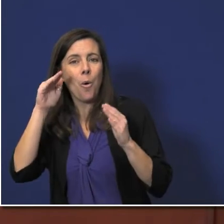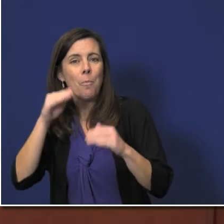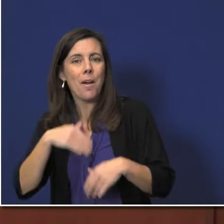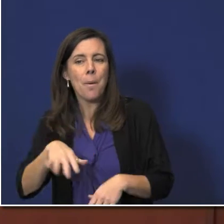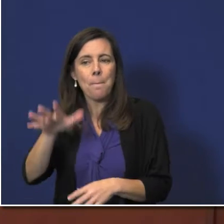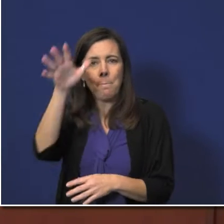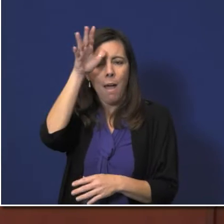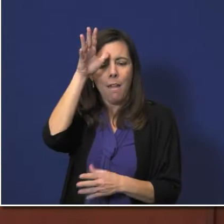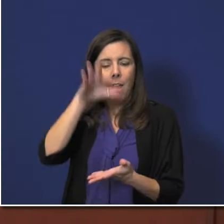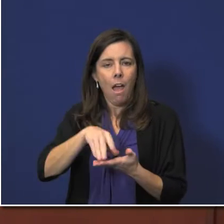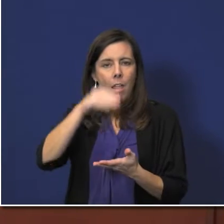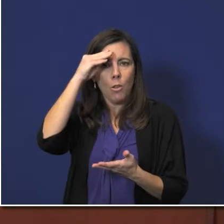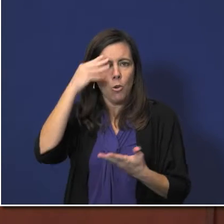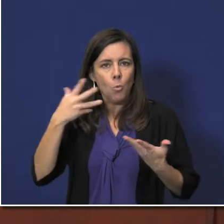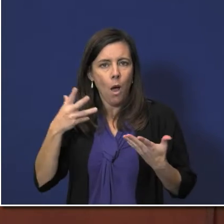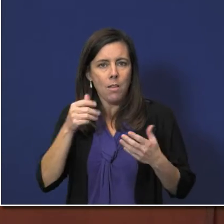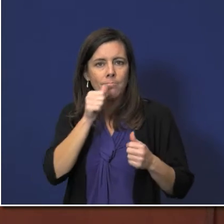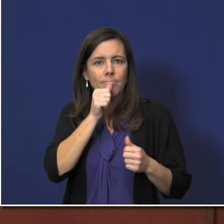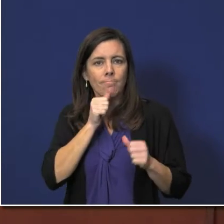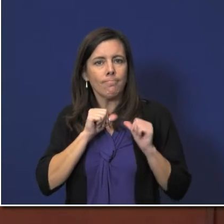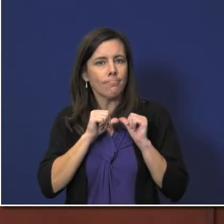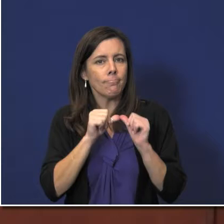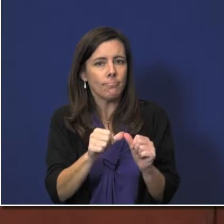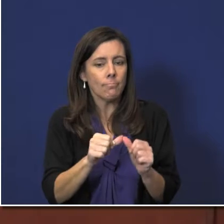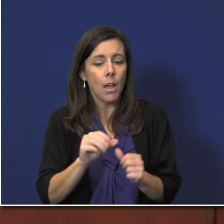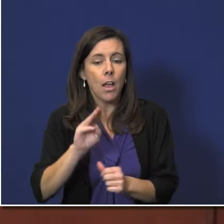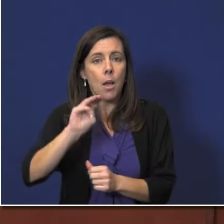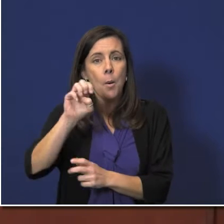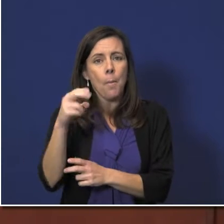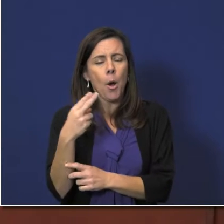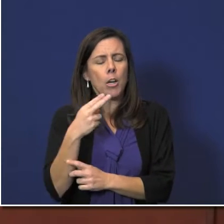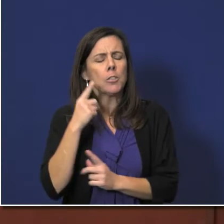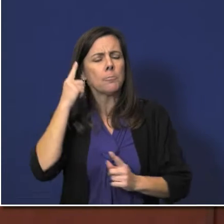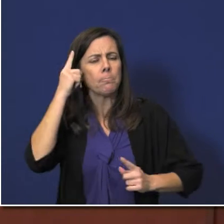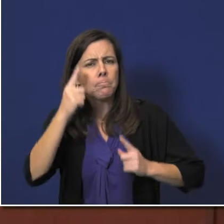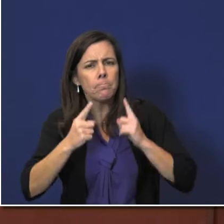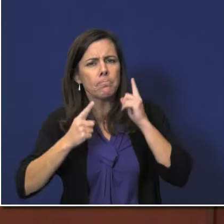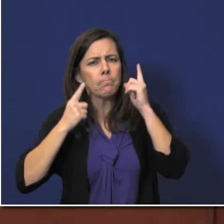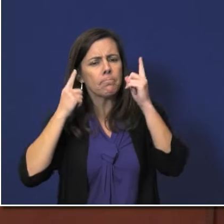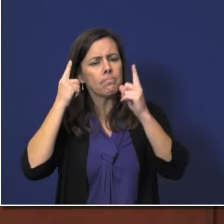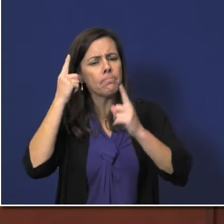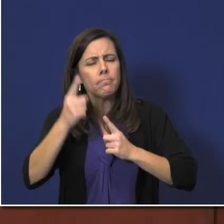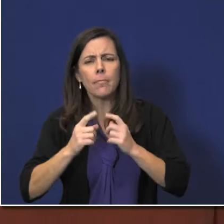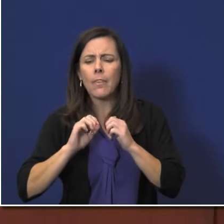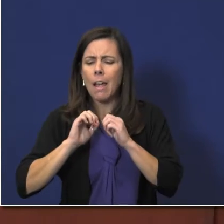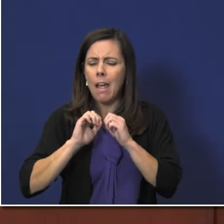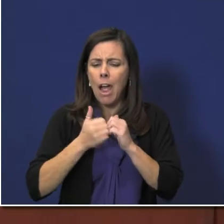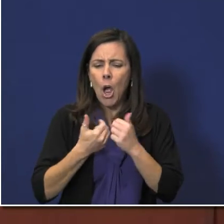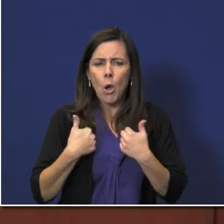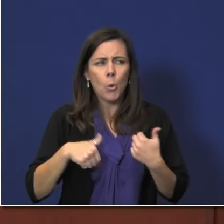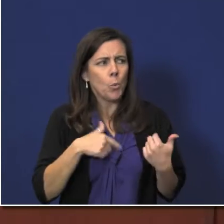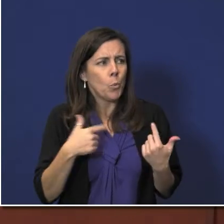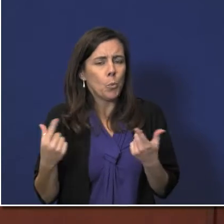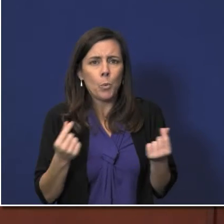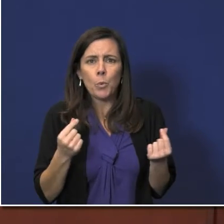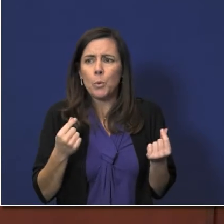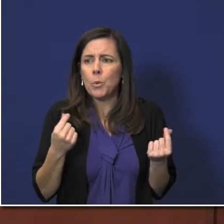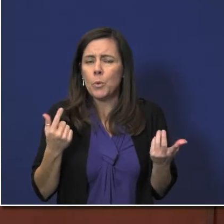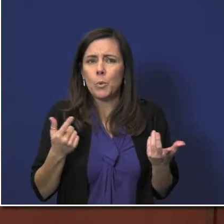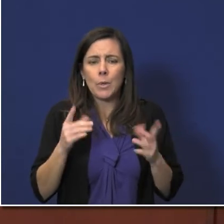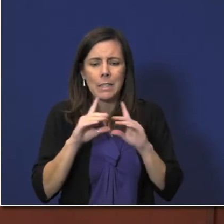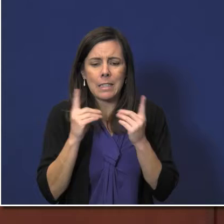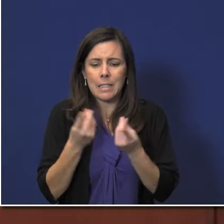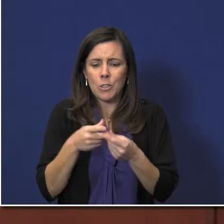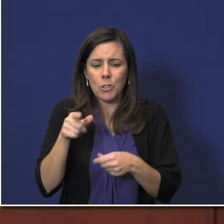to carry on. Back in March, I wondered and worried about where and how we would be as a district and a community